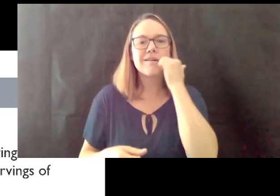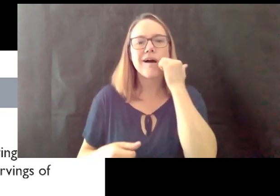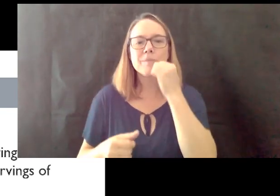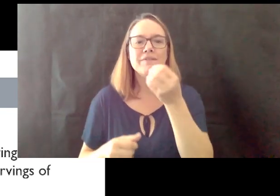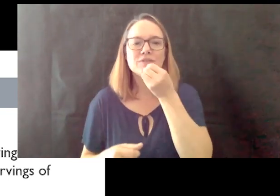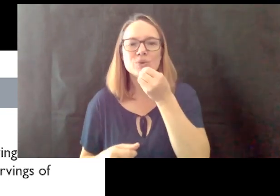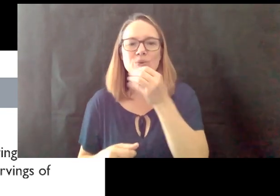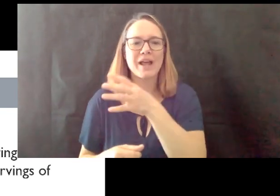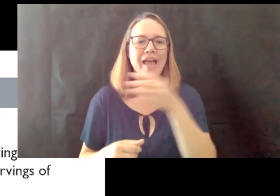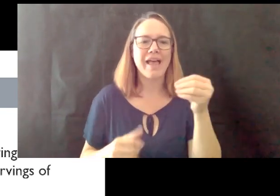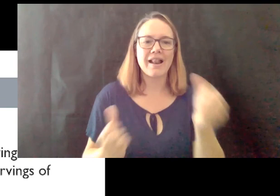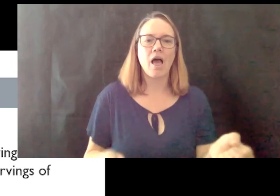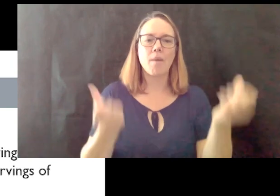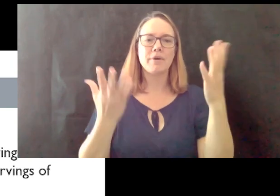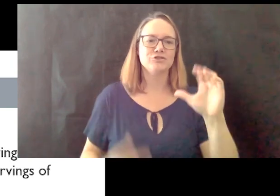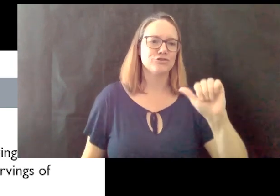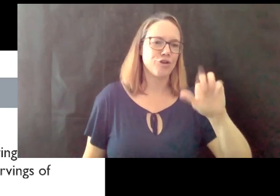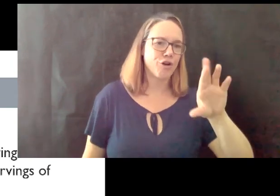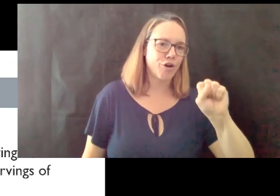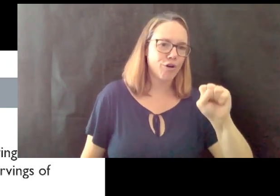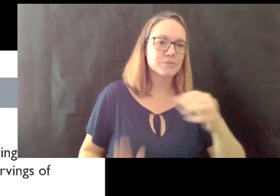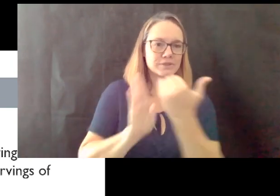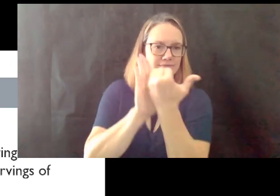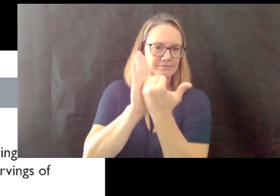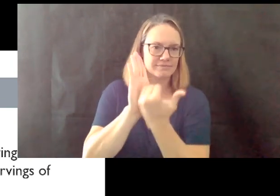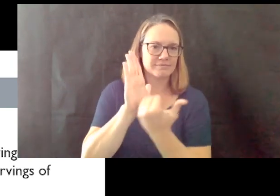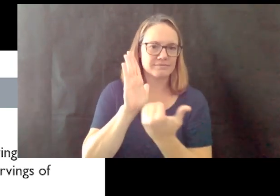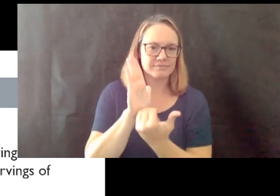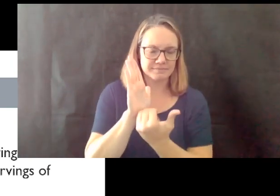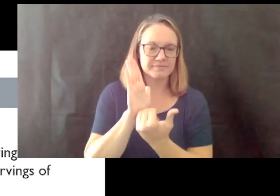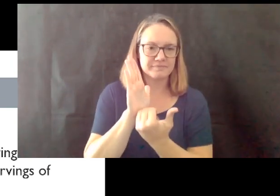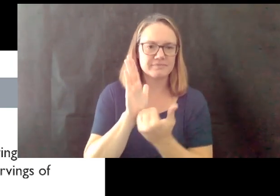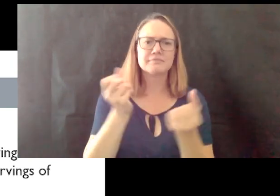that has, you know, common food items and their carbohydrates.